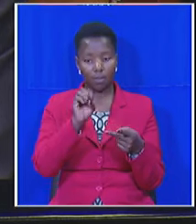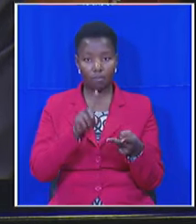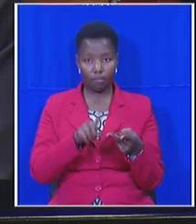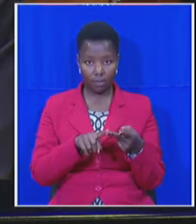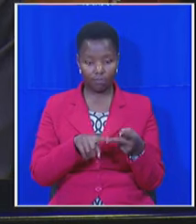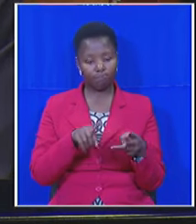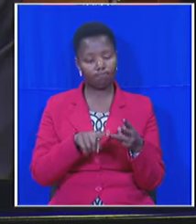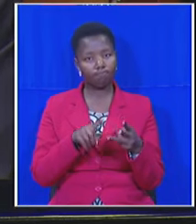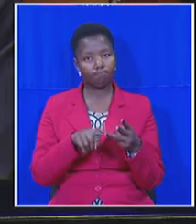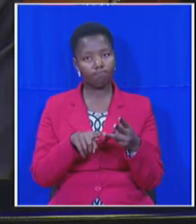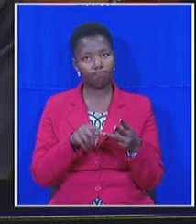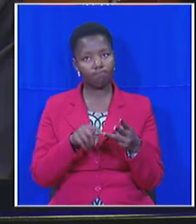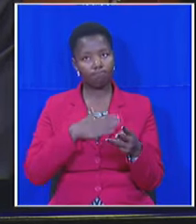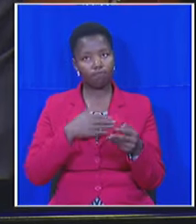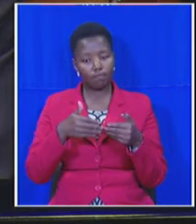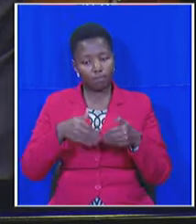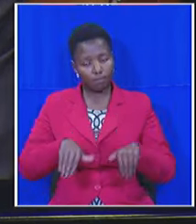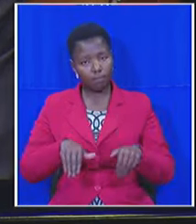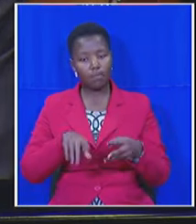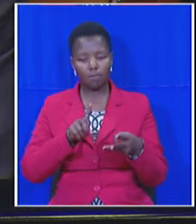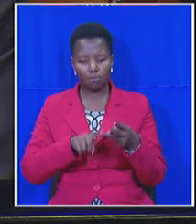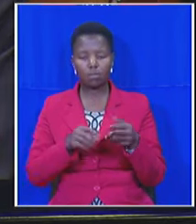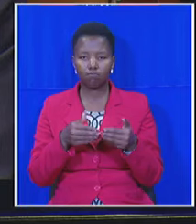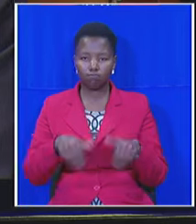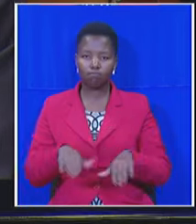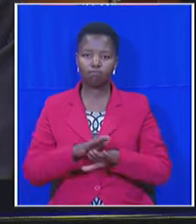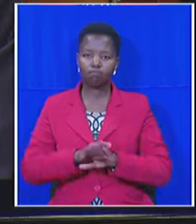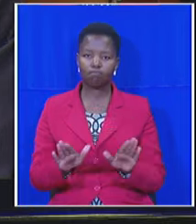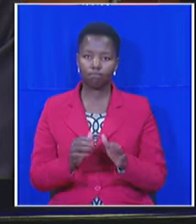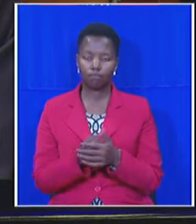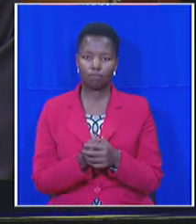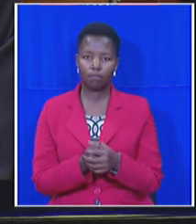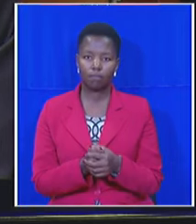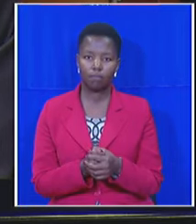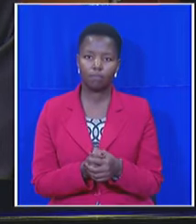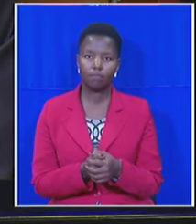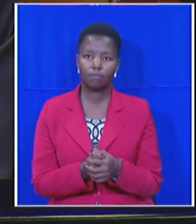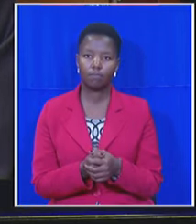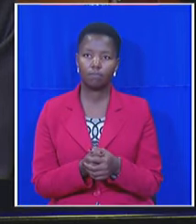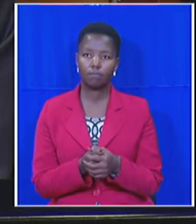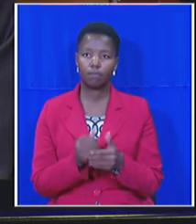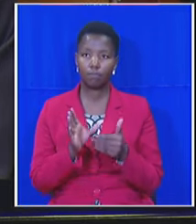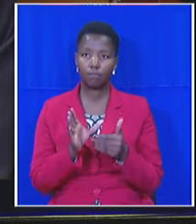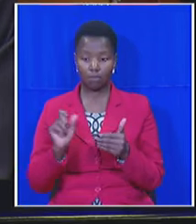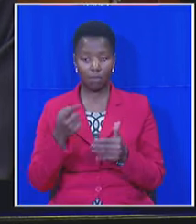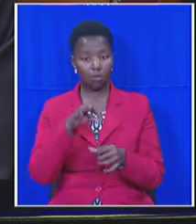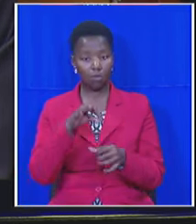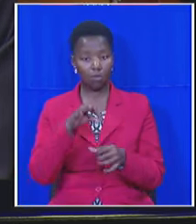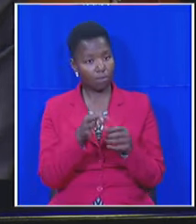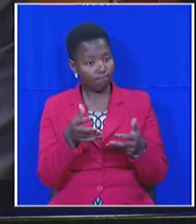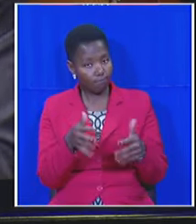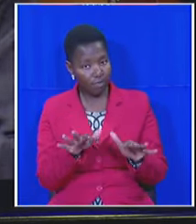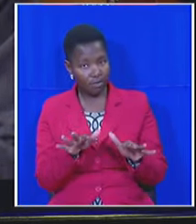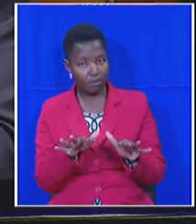button. And those wishing to abstain should press the abstain button. Have all members voted?